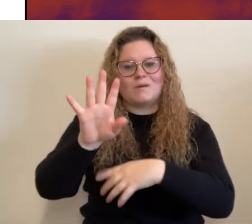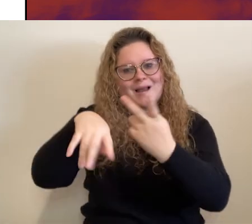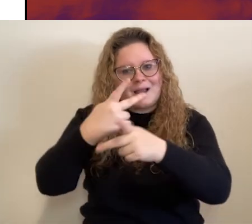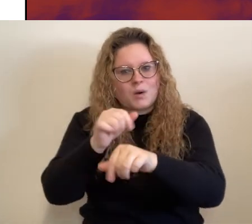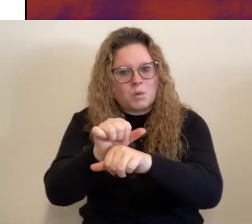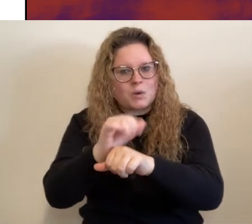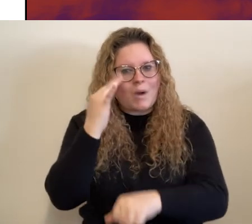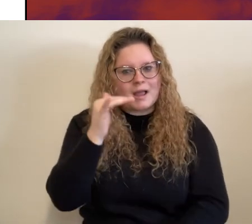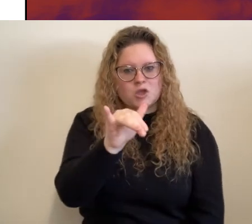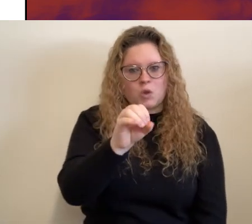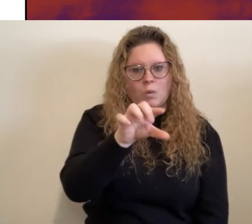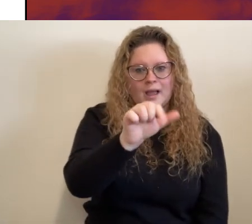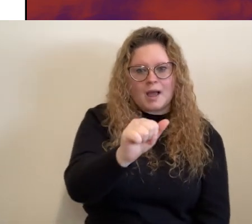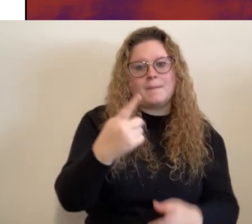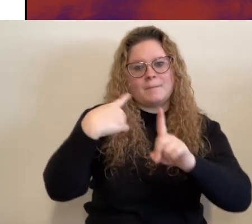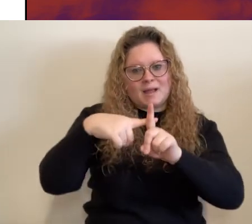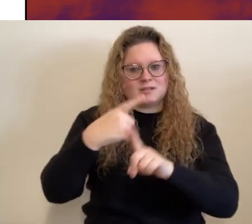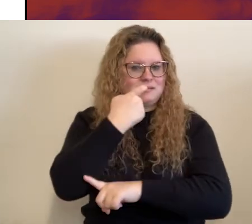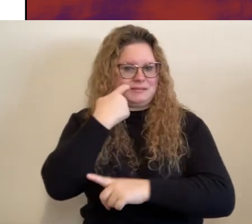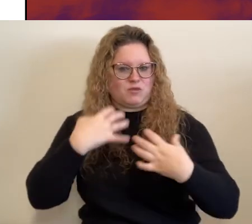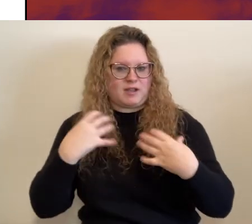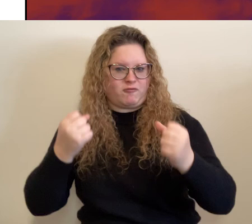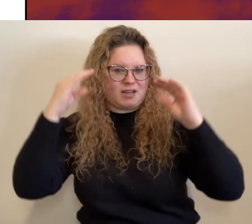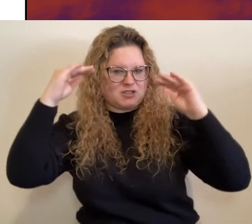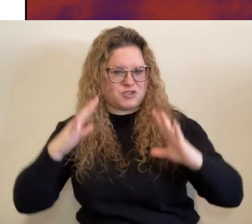teacher. And here's just like